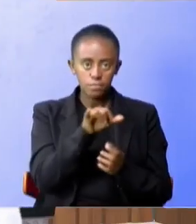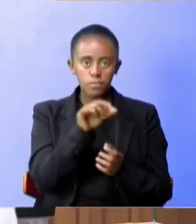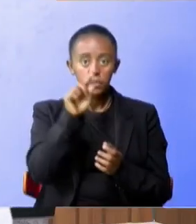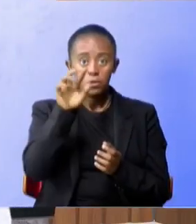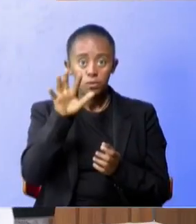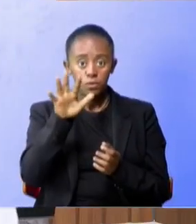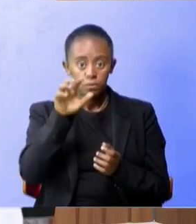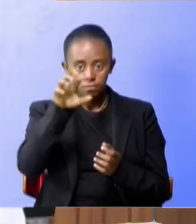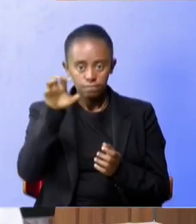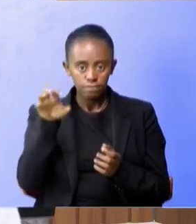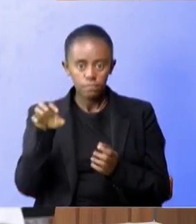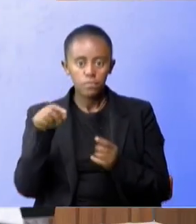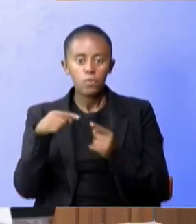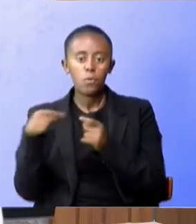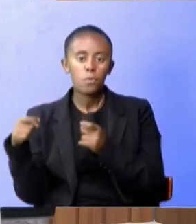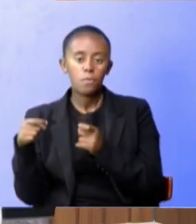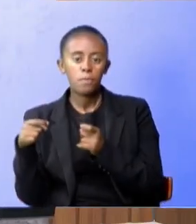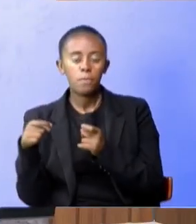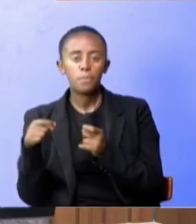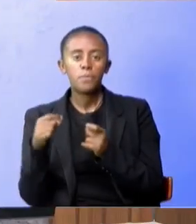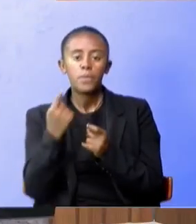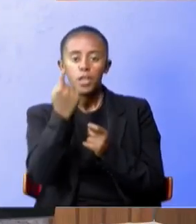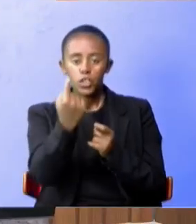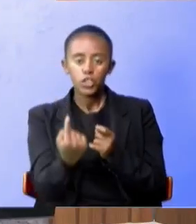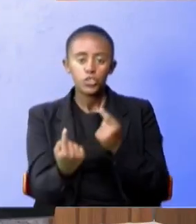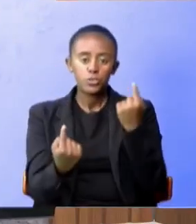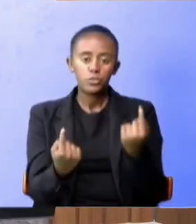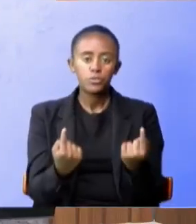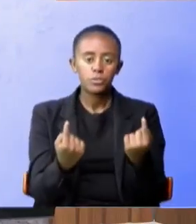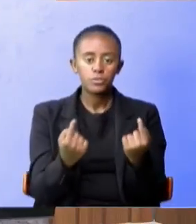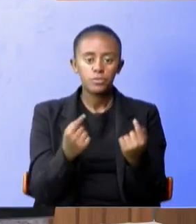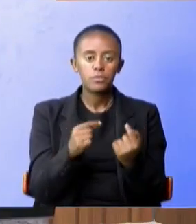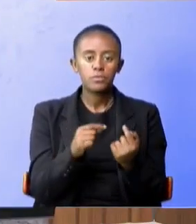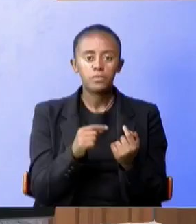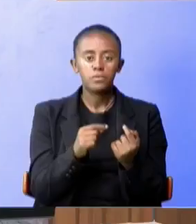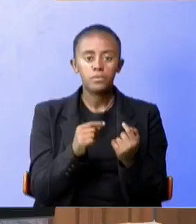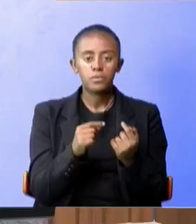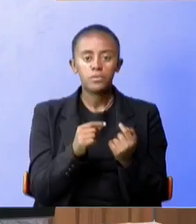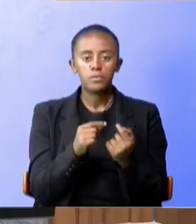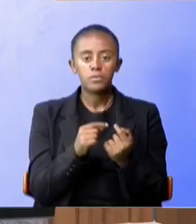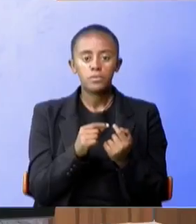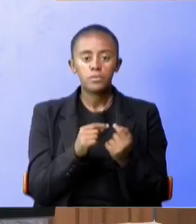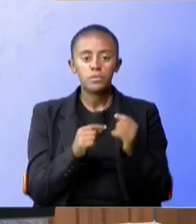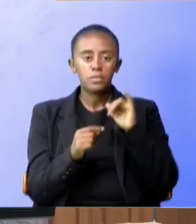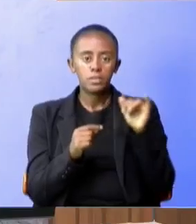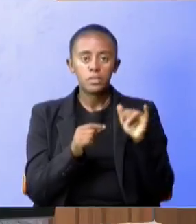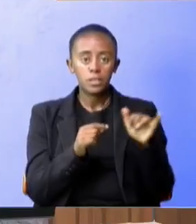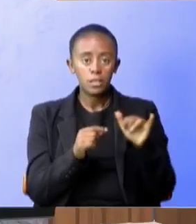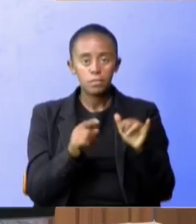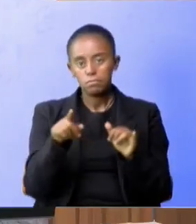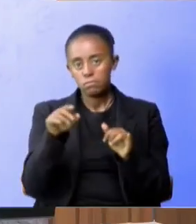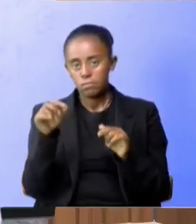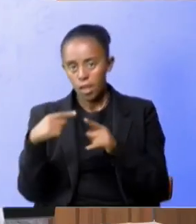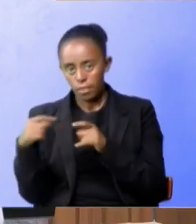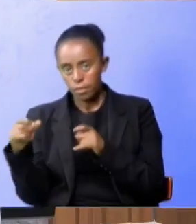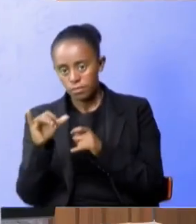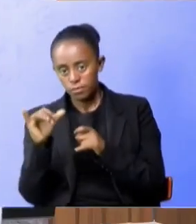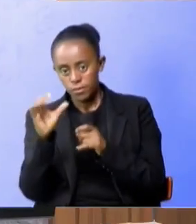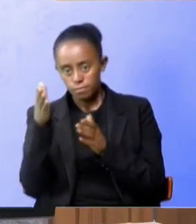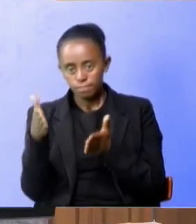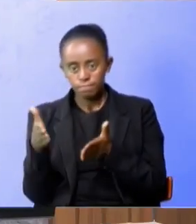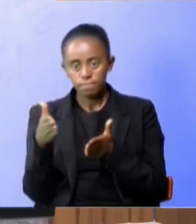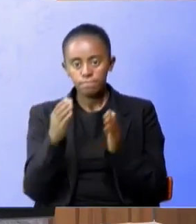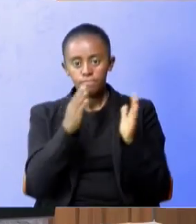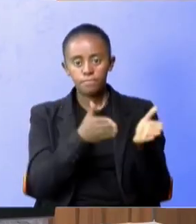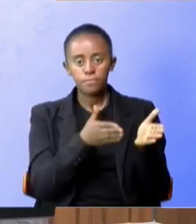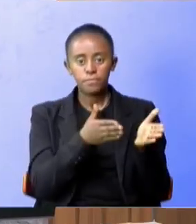here. Okay, you're going to put them in each categories. These words have synonyms and they also have antonyms.